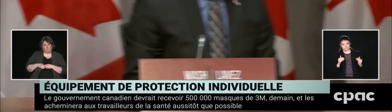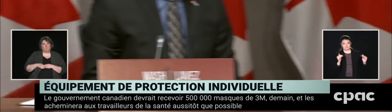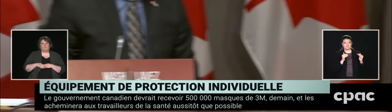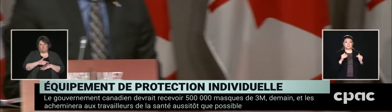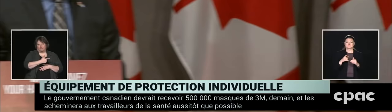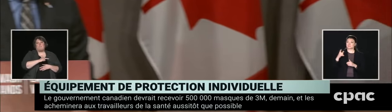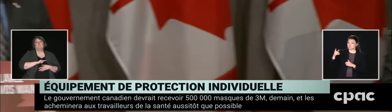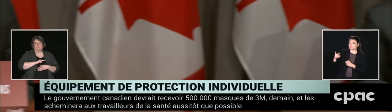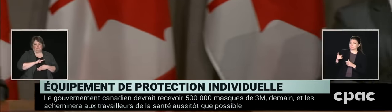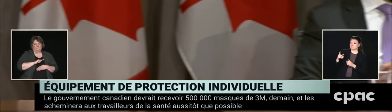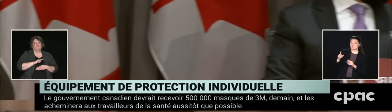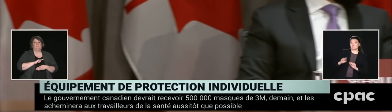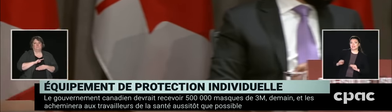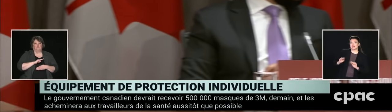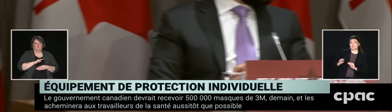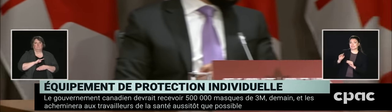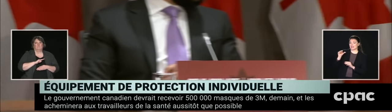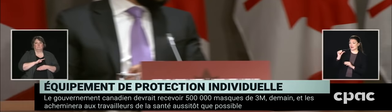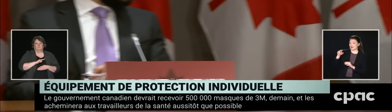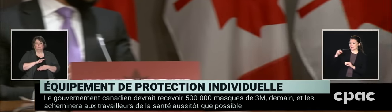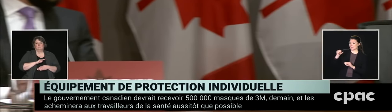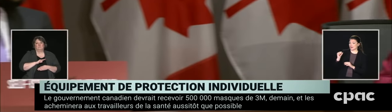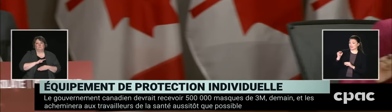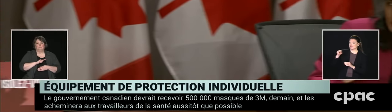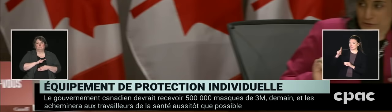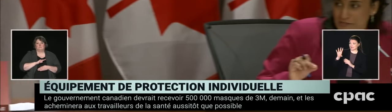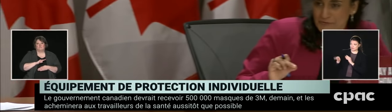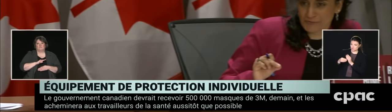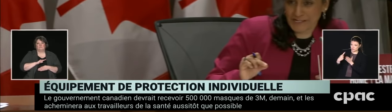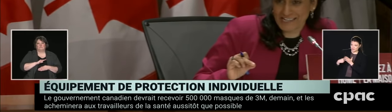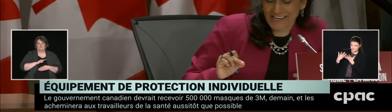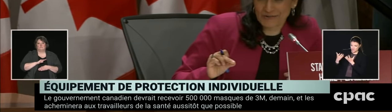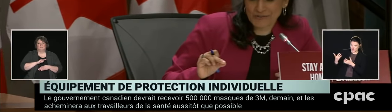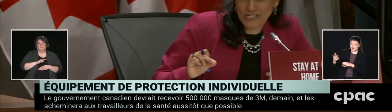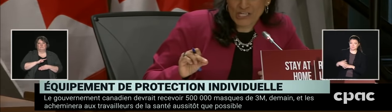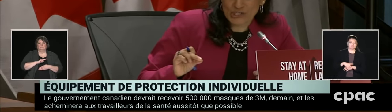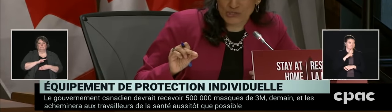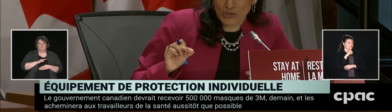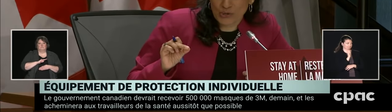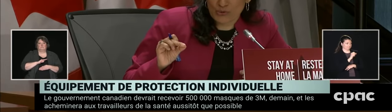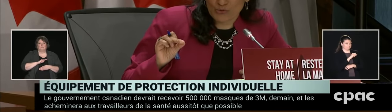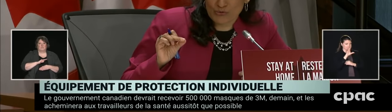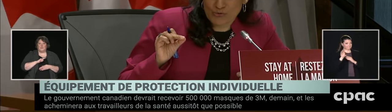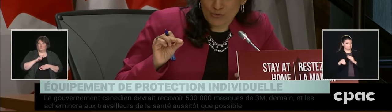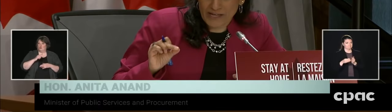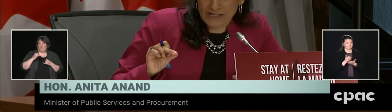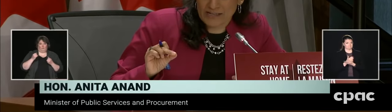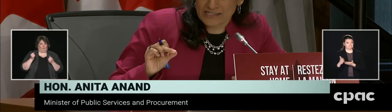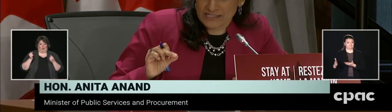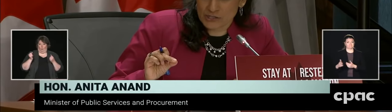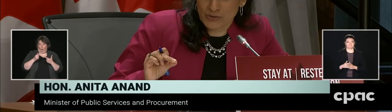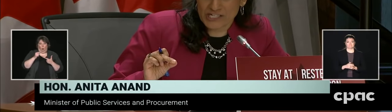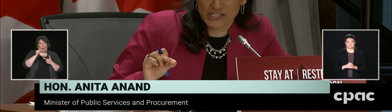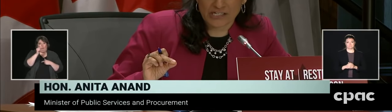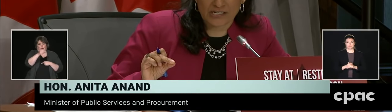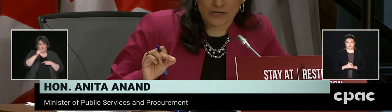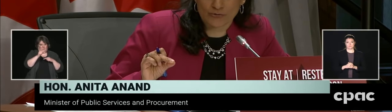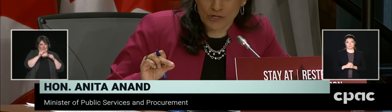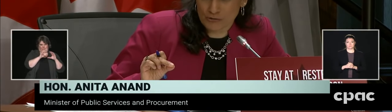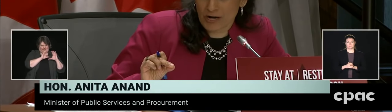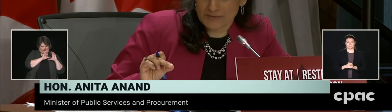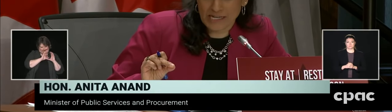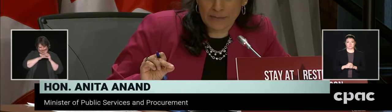add that it's a full court press on procurement right now. So when a